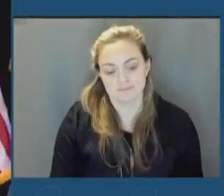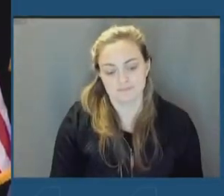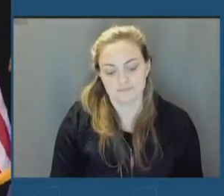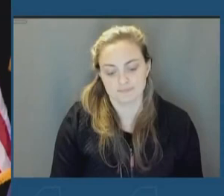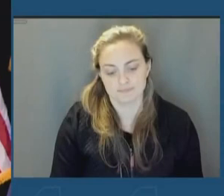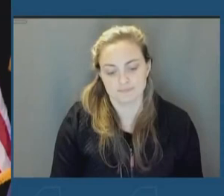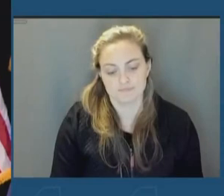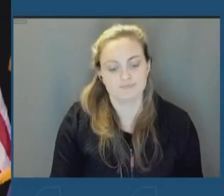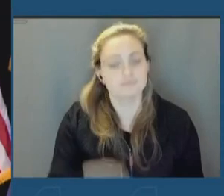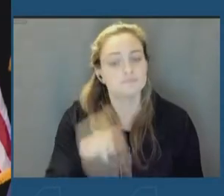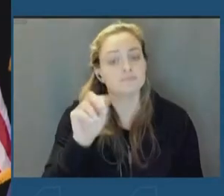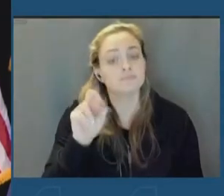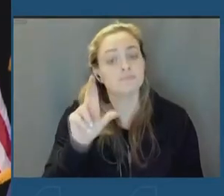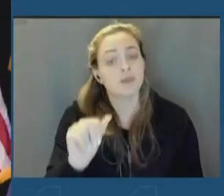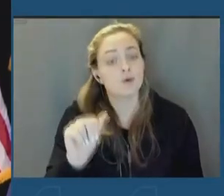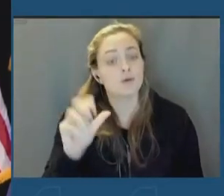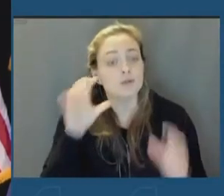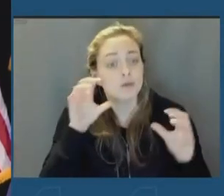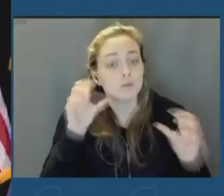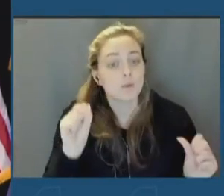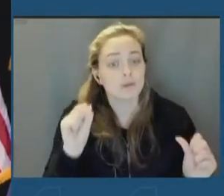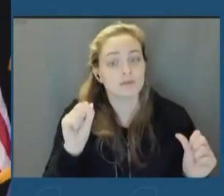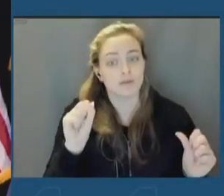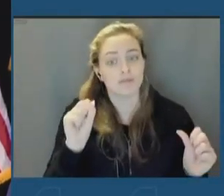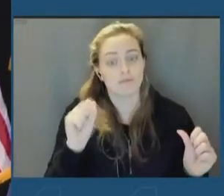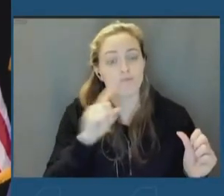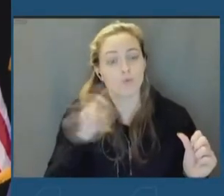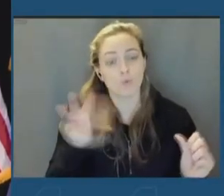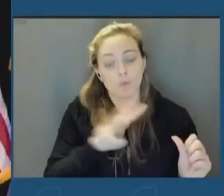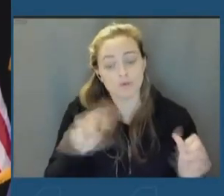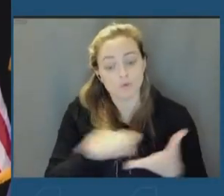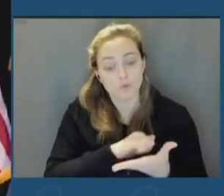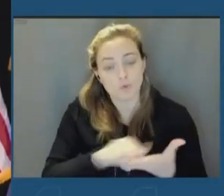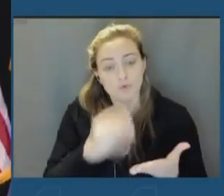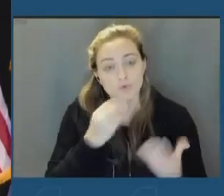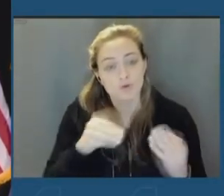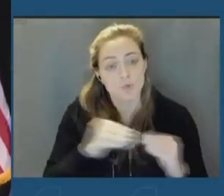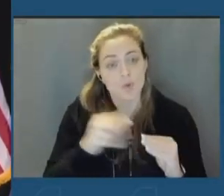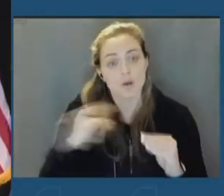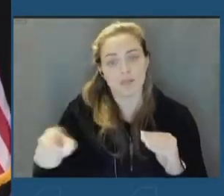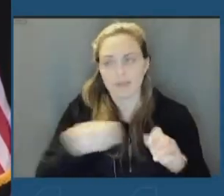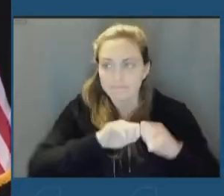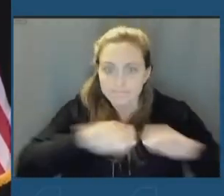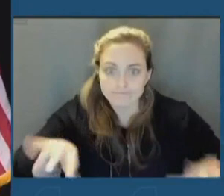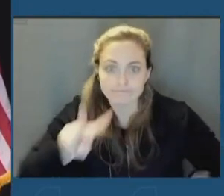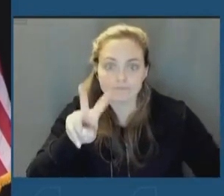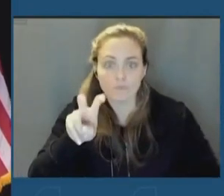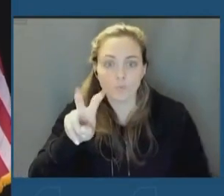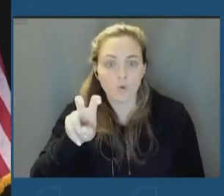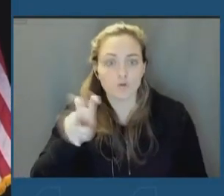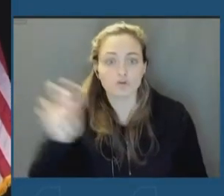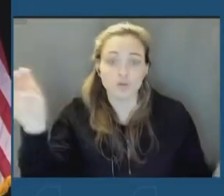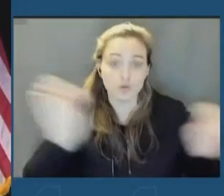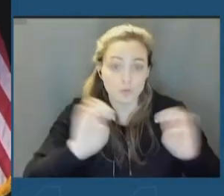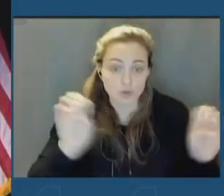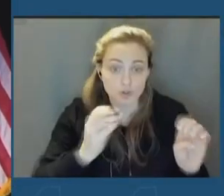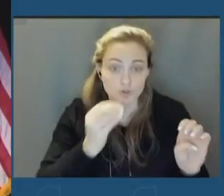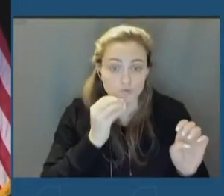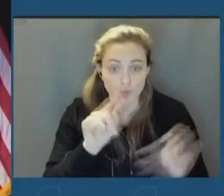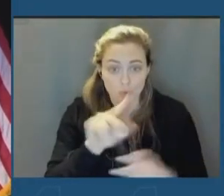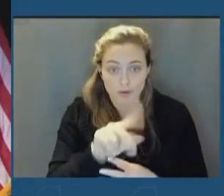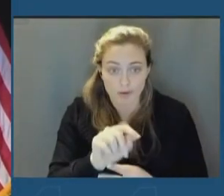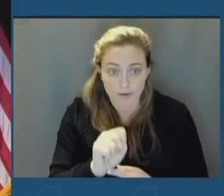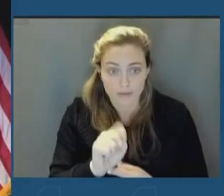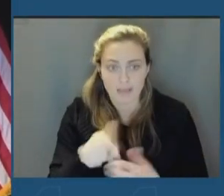Tara is the president and CEO of Freedmore, Western New York. In advance of the storm, she and her team distributed 200 emergency food kits.